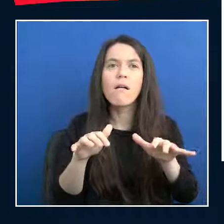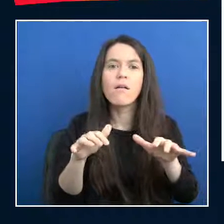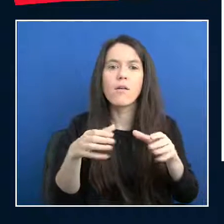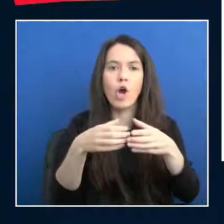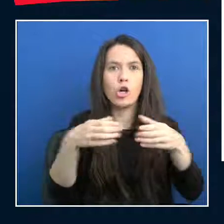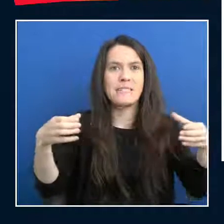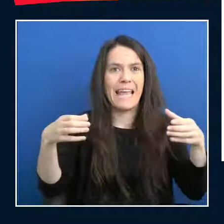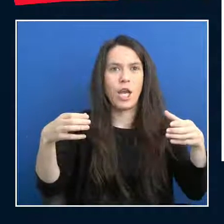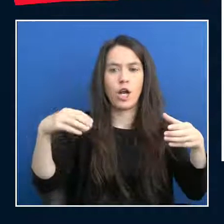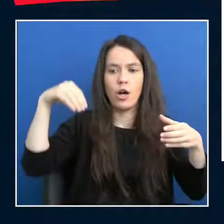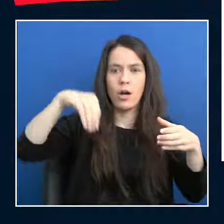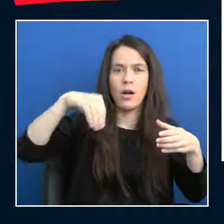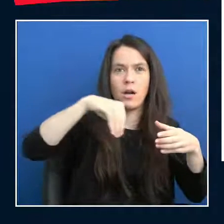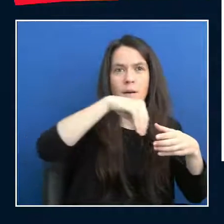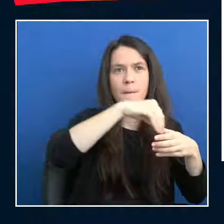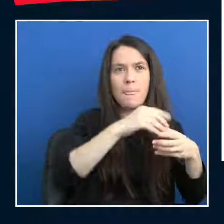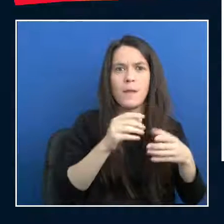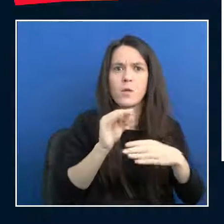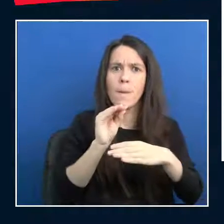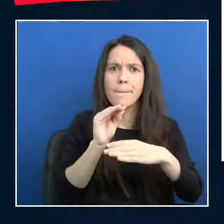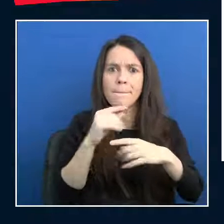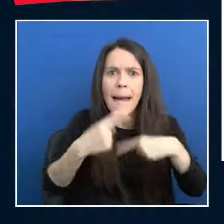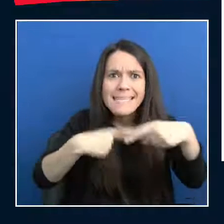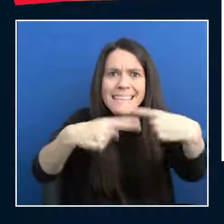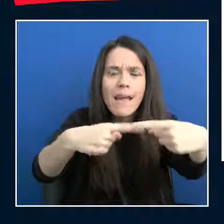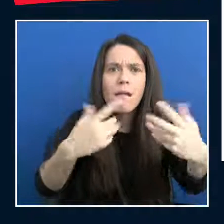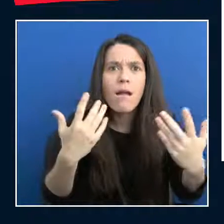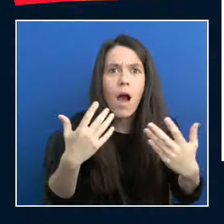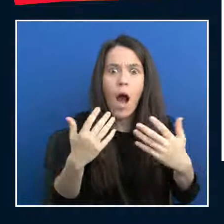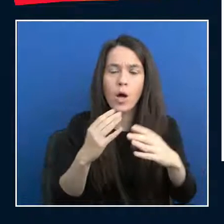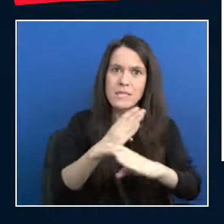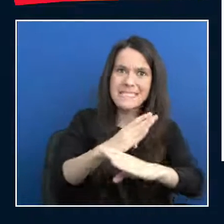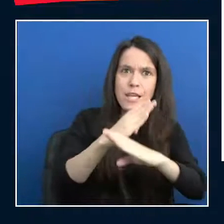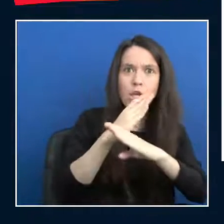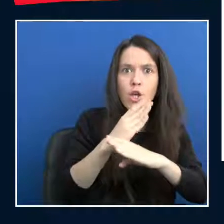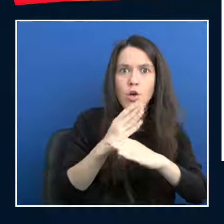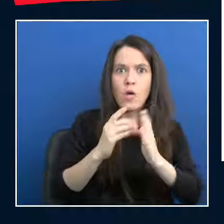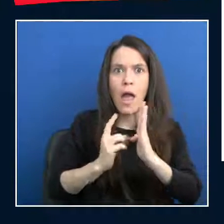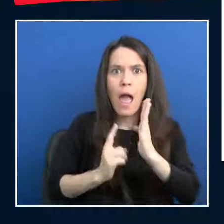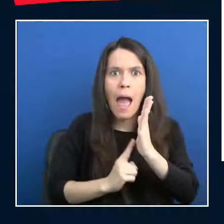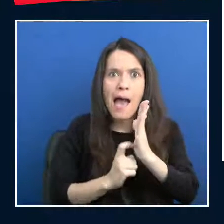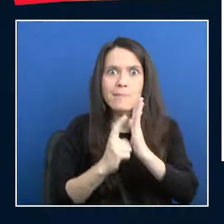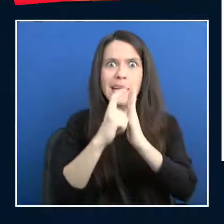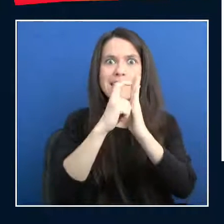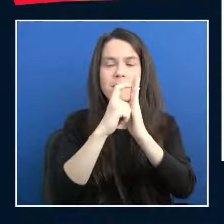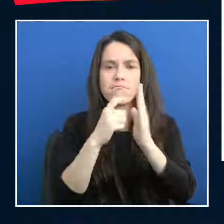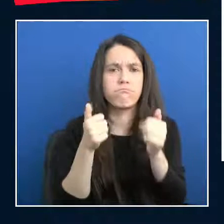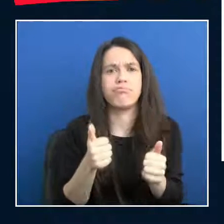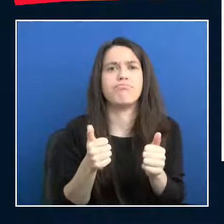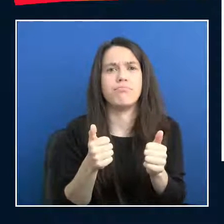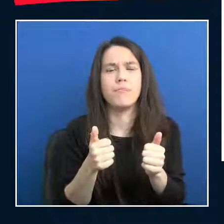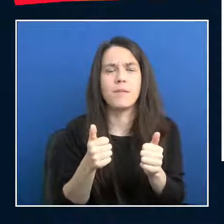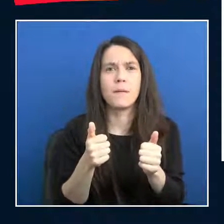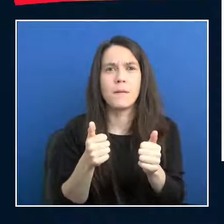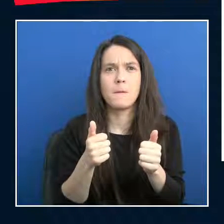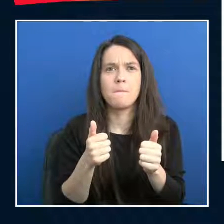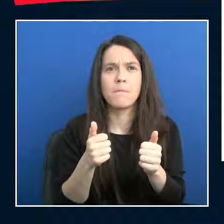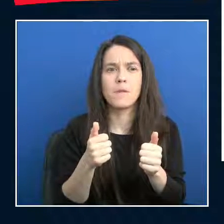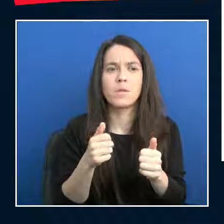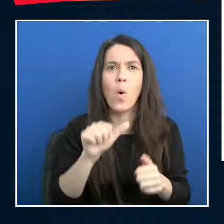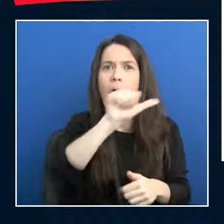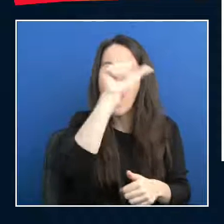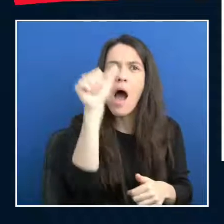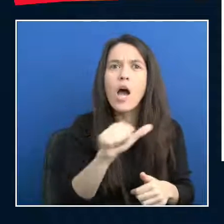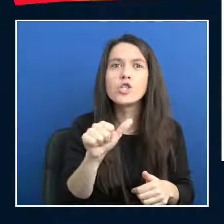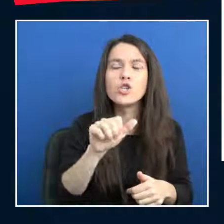and to run and to secure and to update and everything? Yes, it probably is. So you can also use something like Azure App Service, which